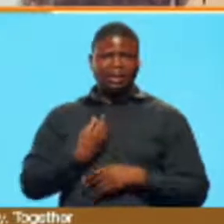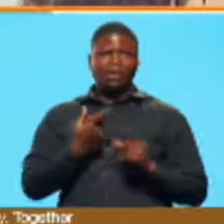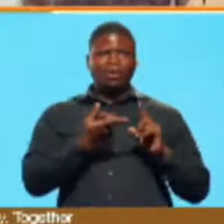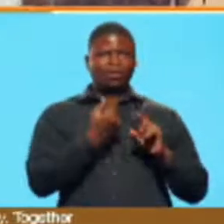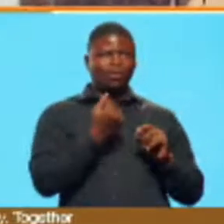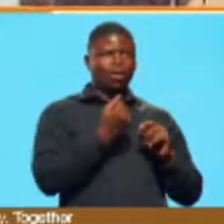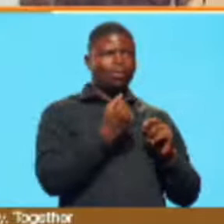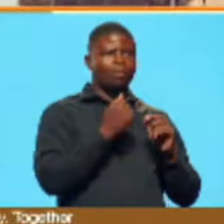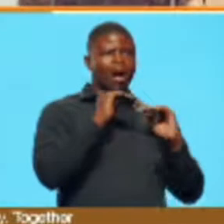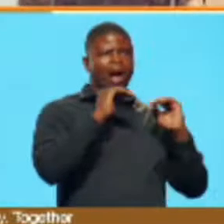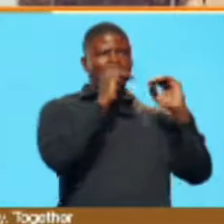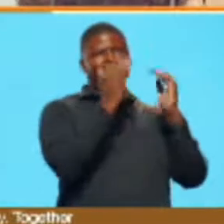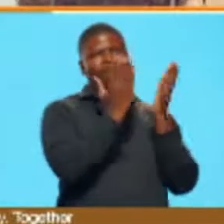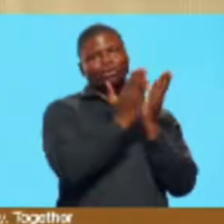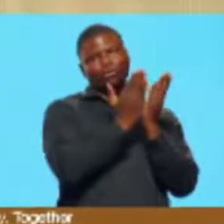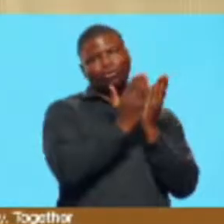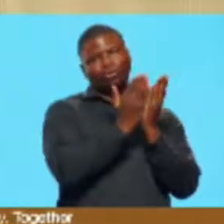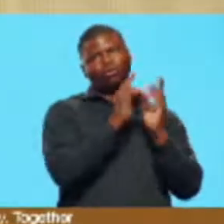secondary education,